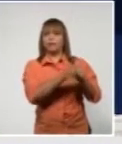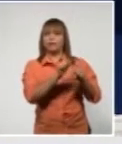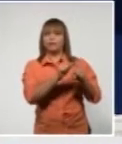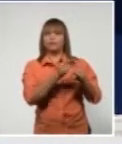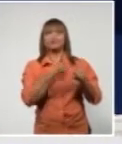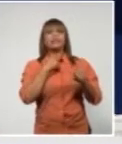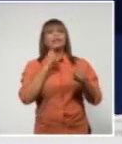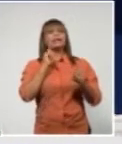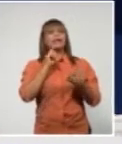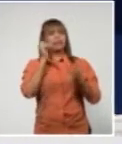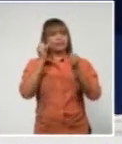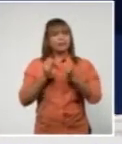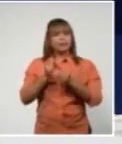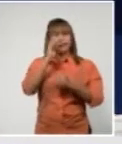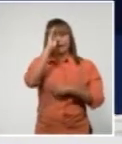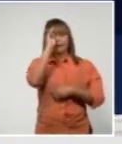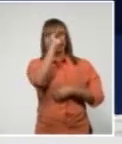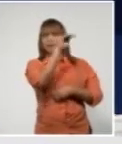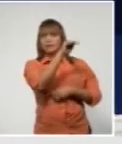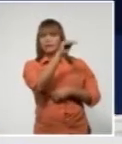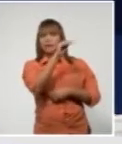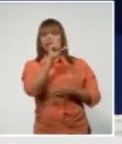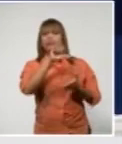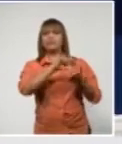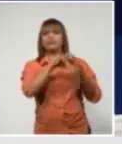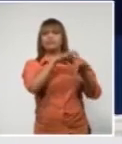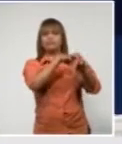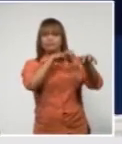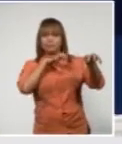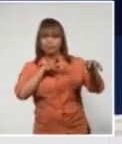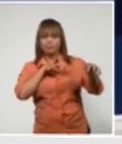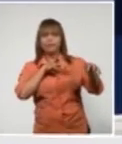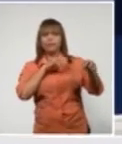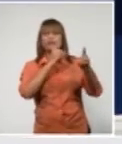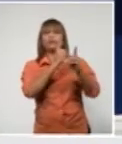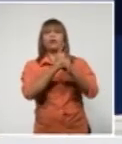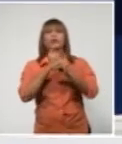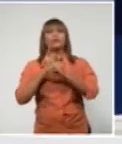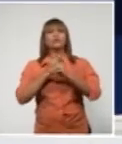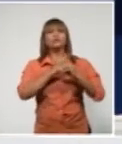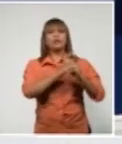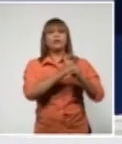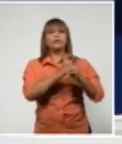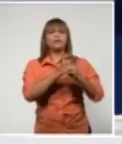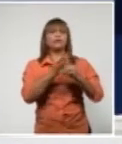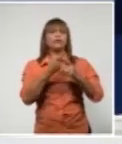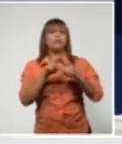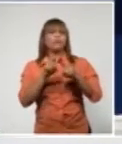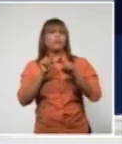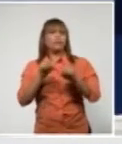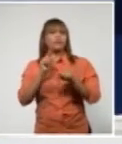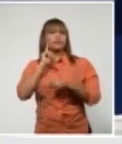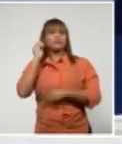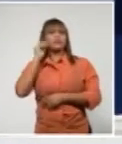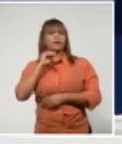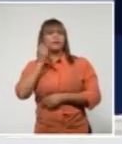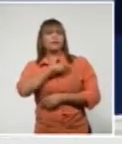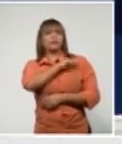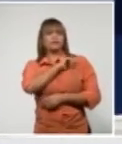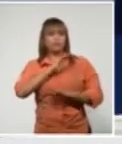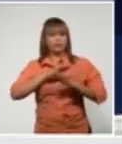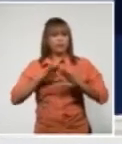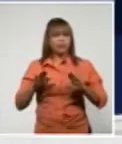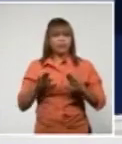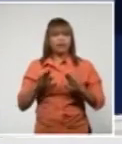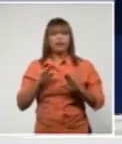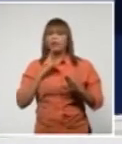determined. Meanwhile, the source of infection in 48 cases reported over the last 15 days is